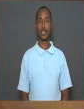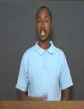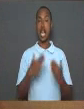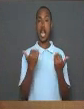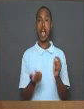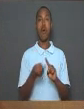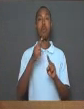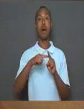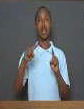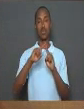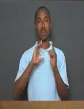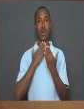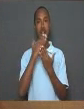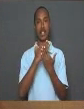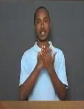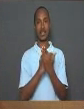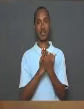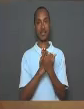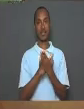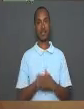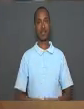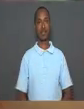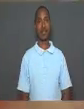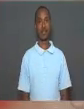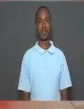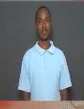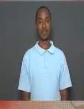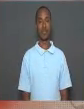Let's get back to our lesson.